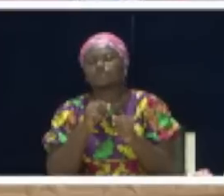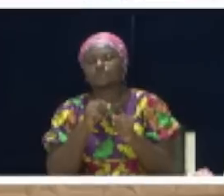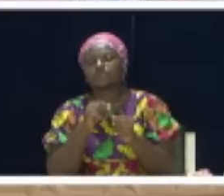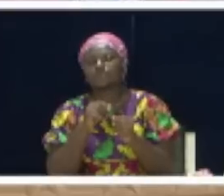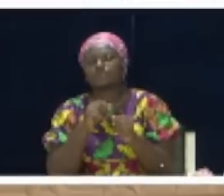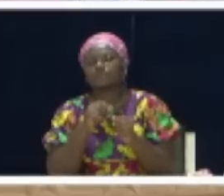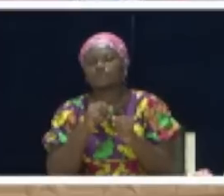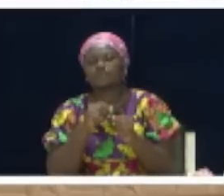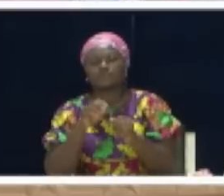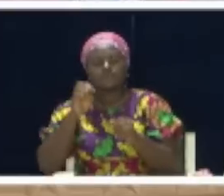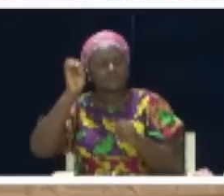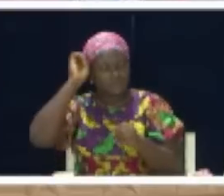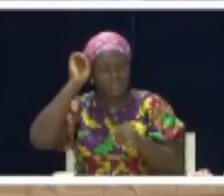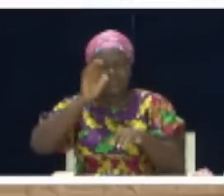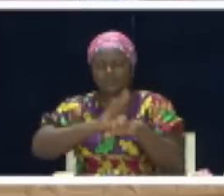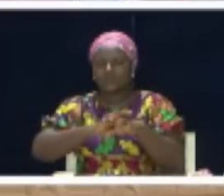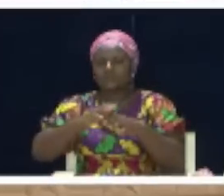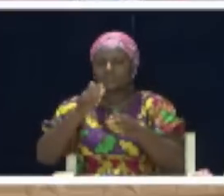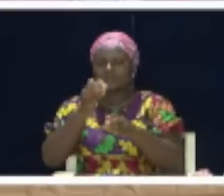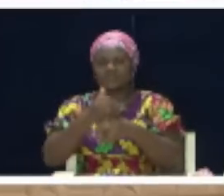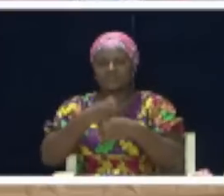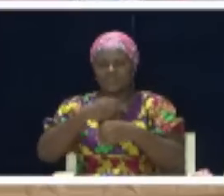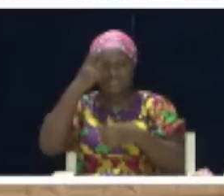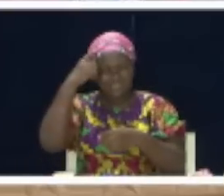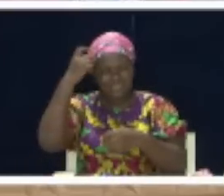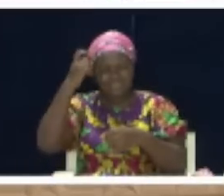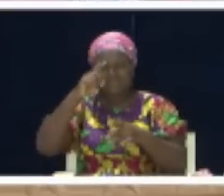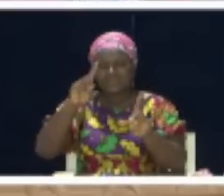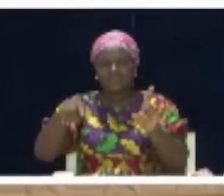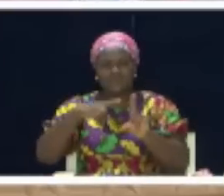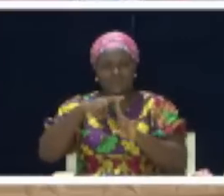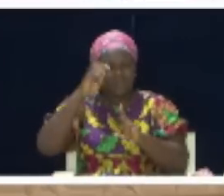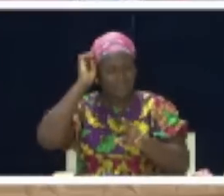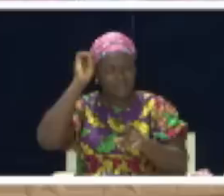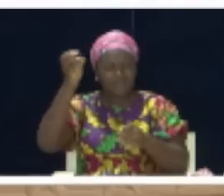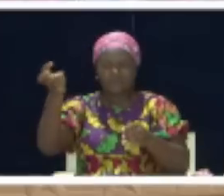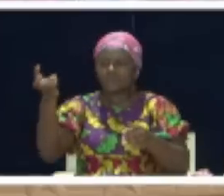It didn't make sense, even when he was here on earth.